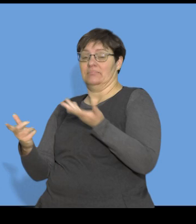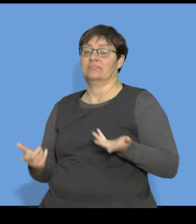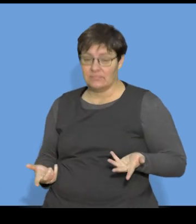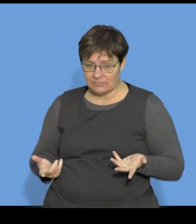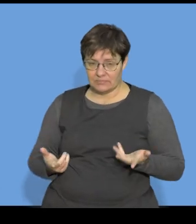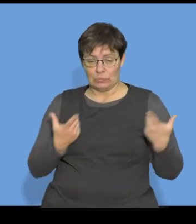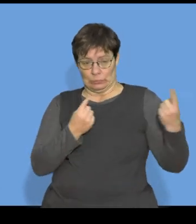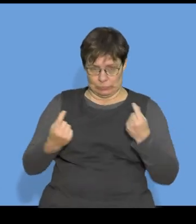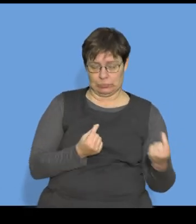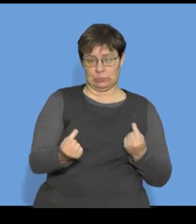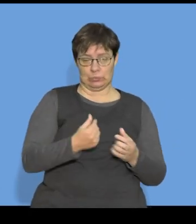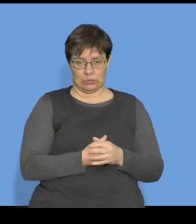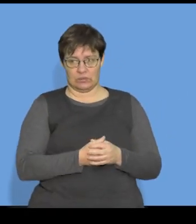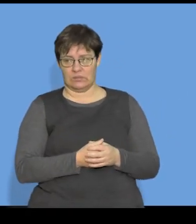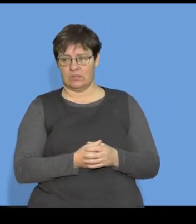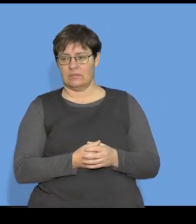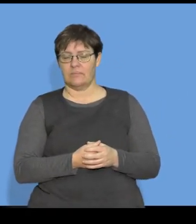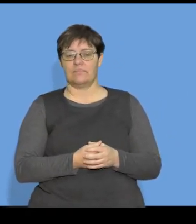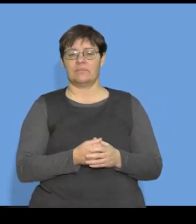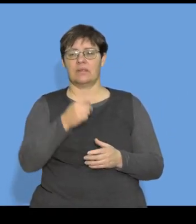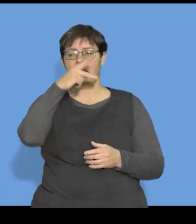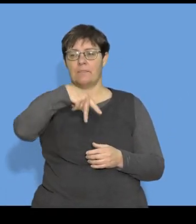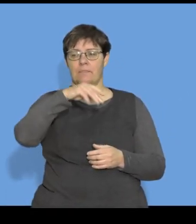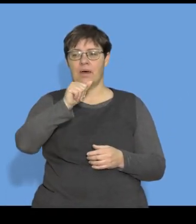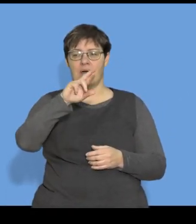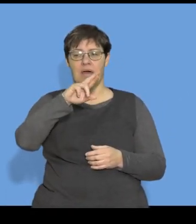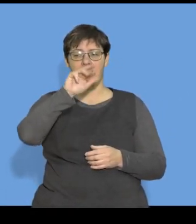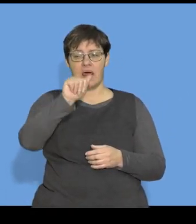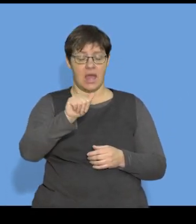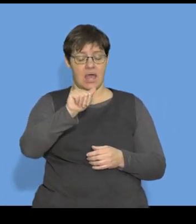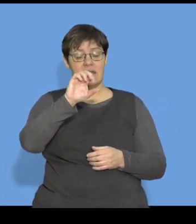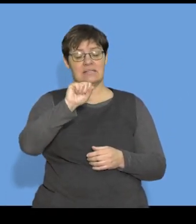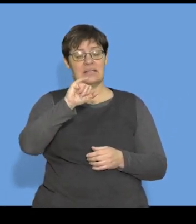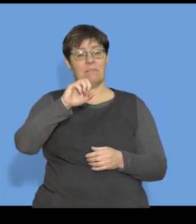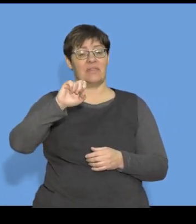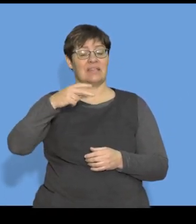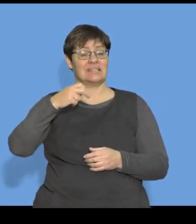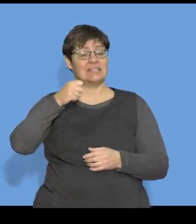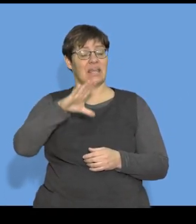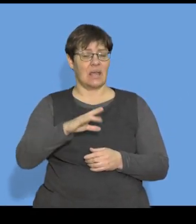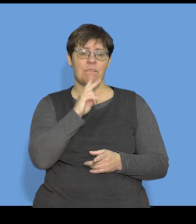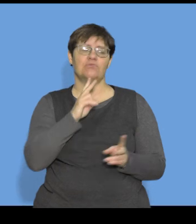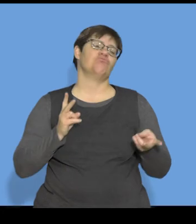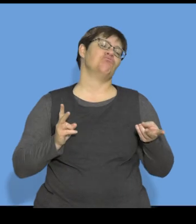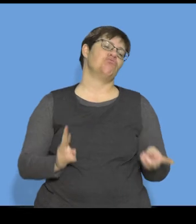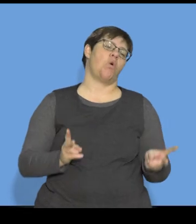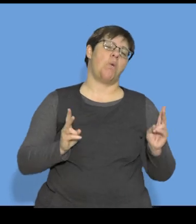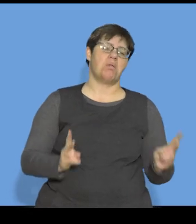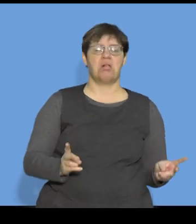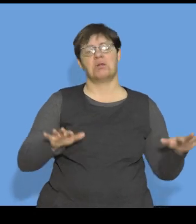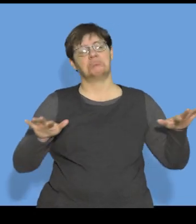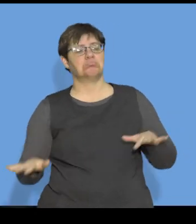emergency. Then the parasympathetic branch is only active under ordinary